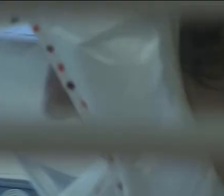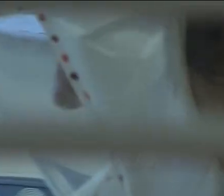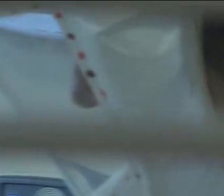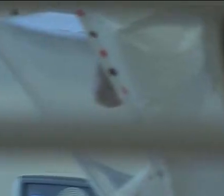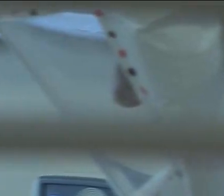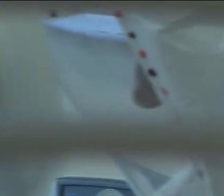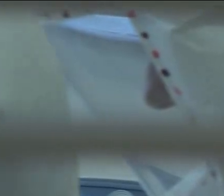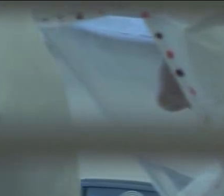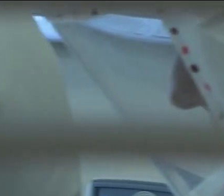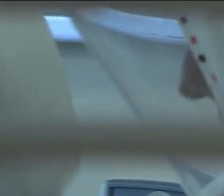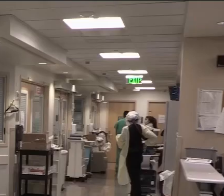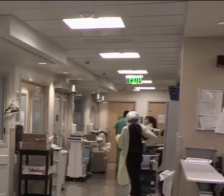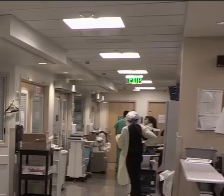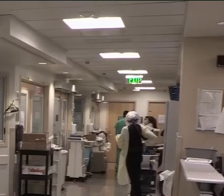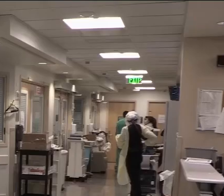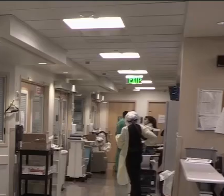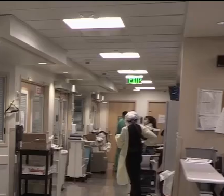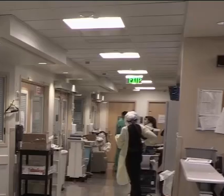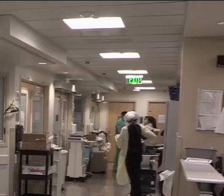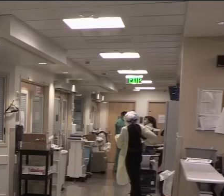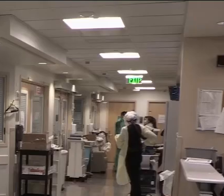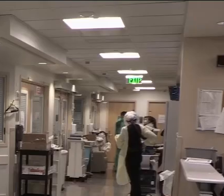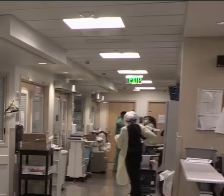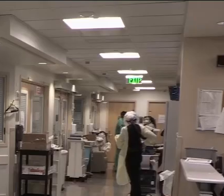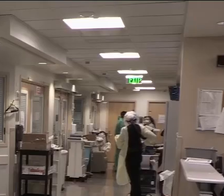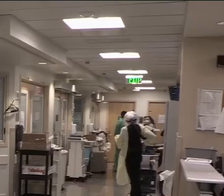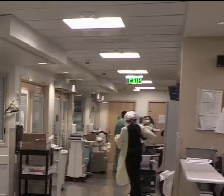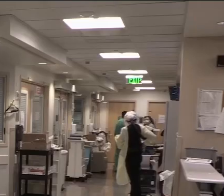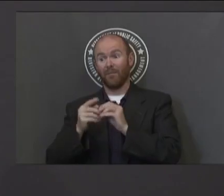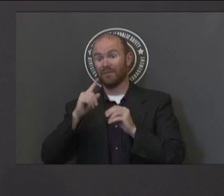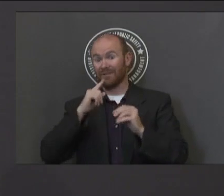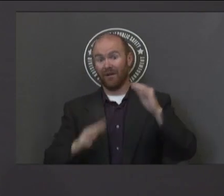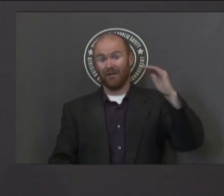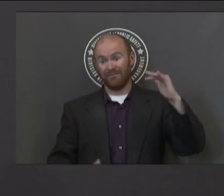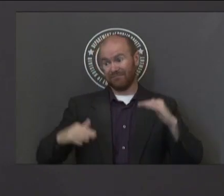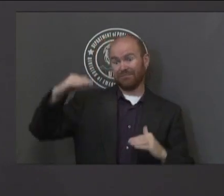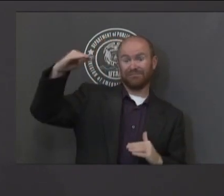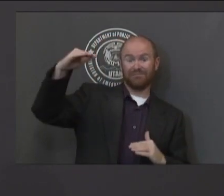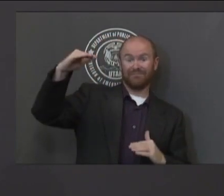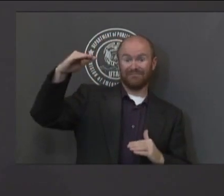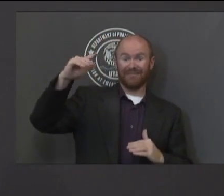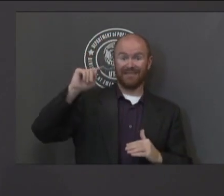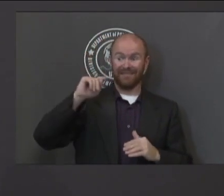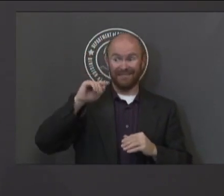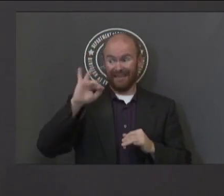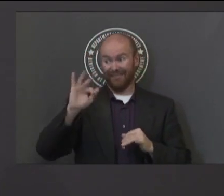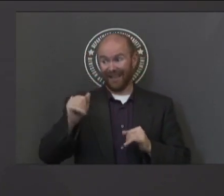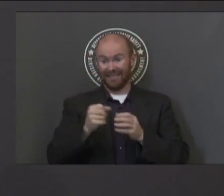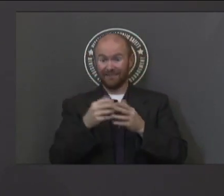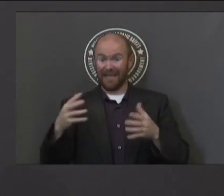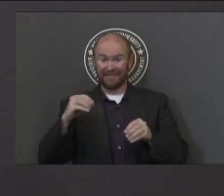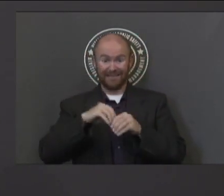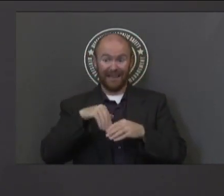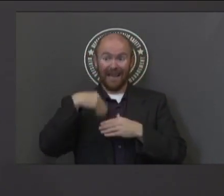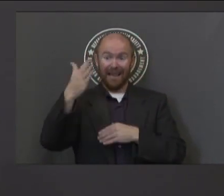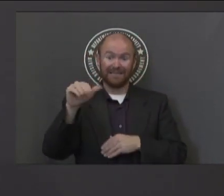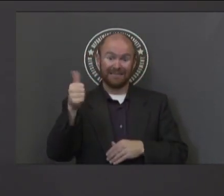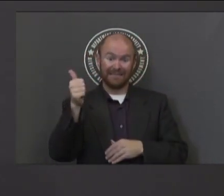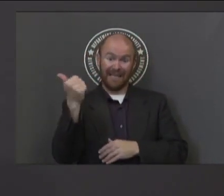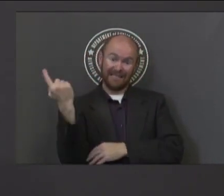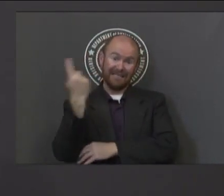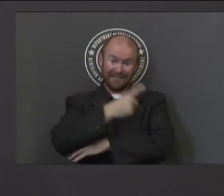of those wind up hospitalized and hospitals are close to filling up. If it expands in the next seven to 10 days